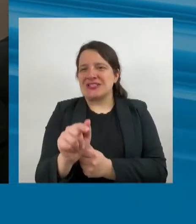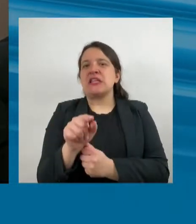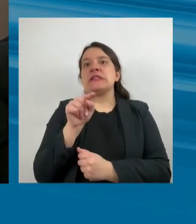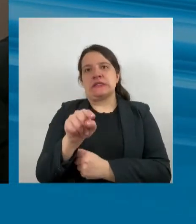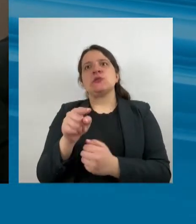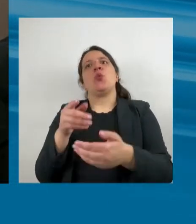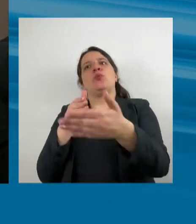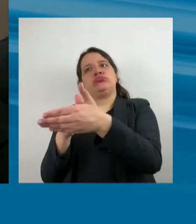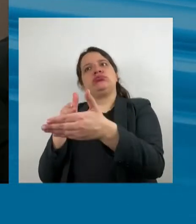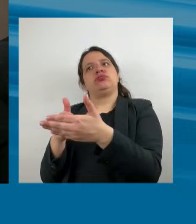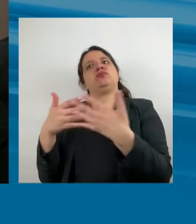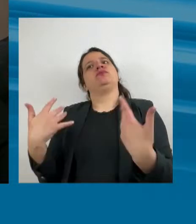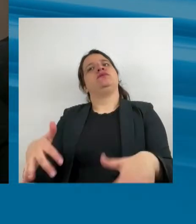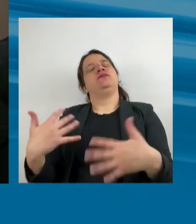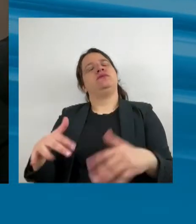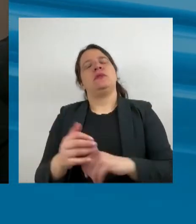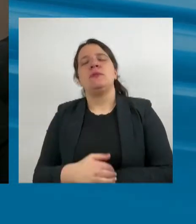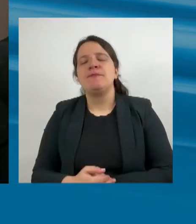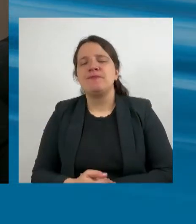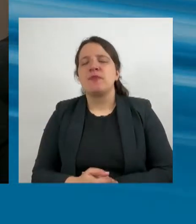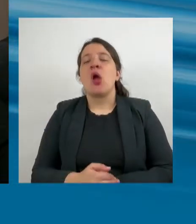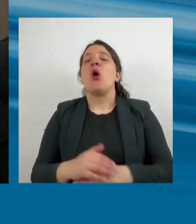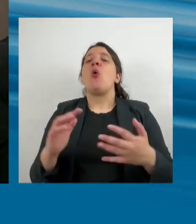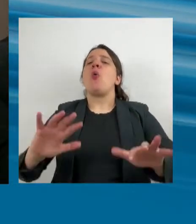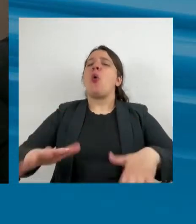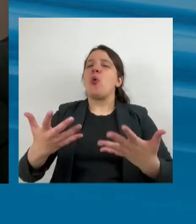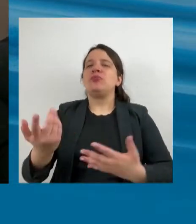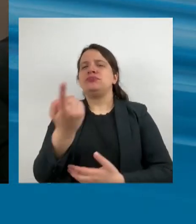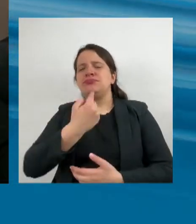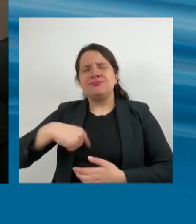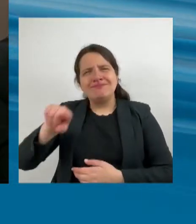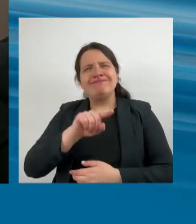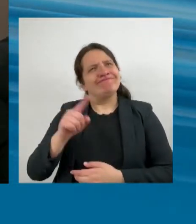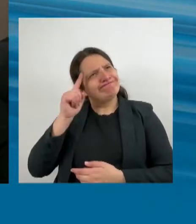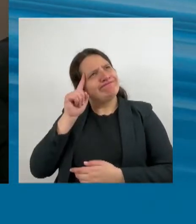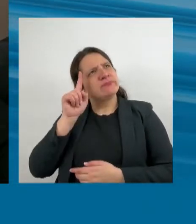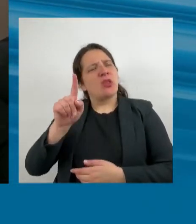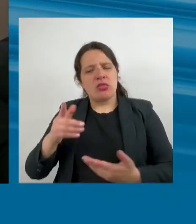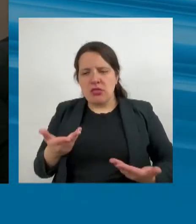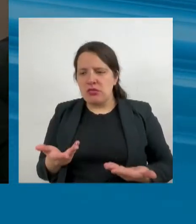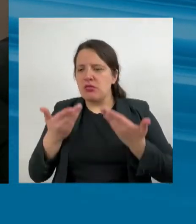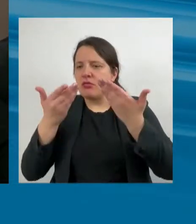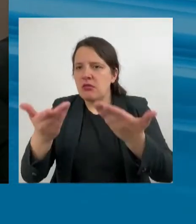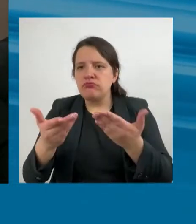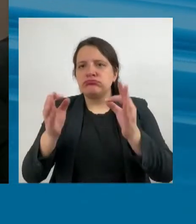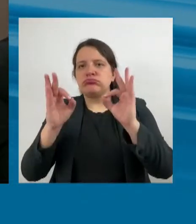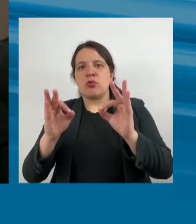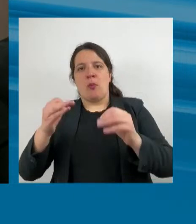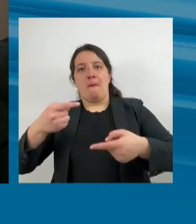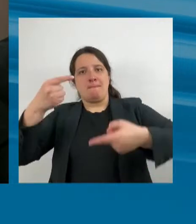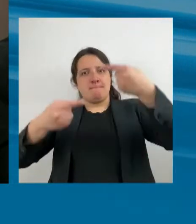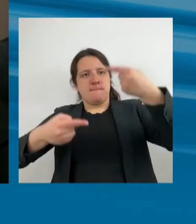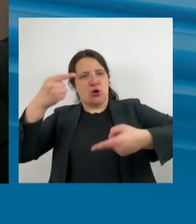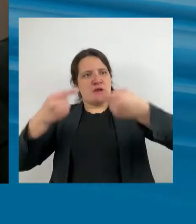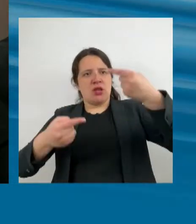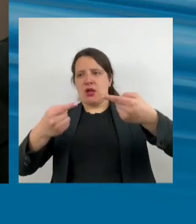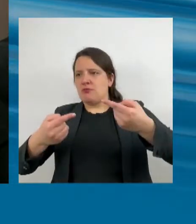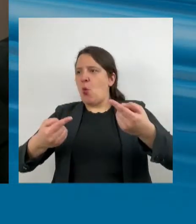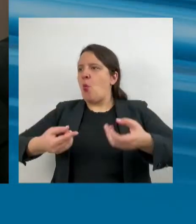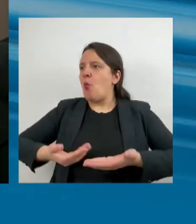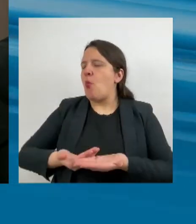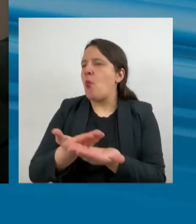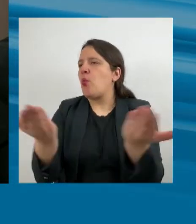how do we ensure that our progressive policies reach maturity in our democratic